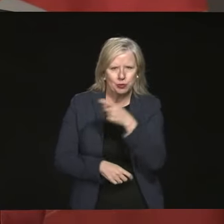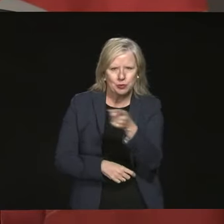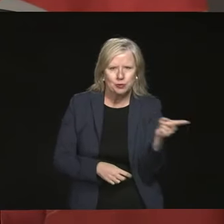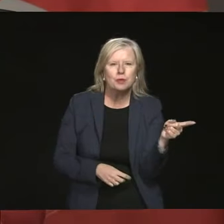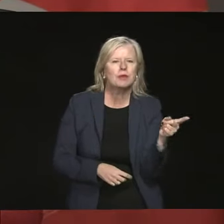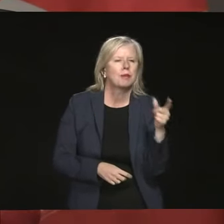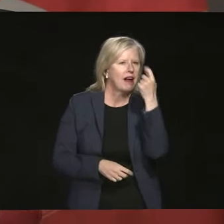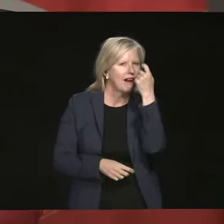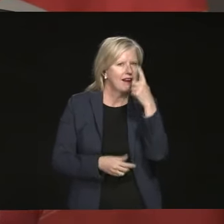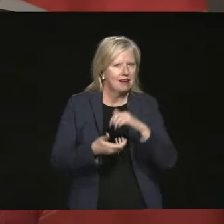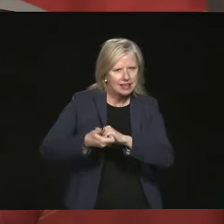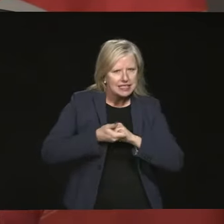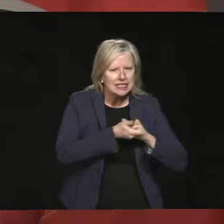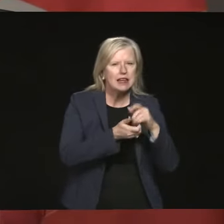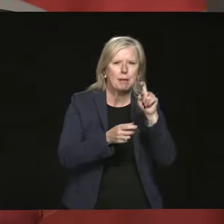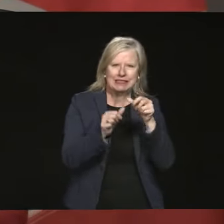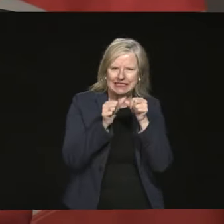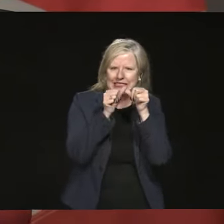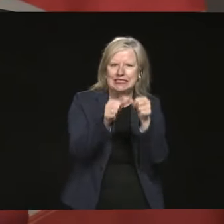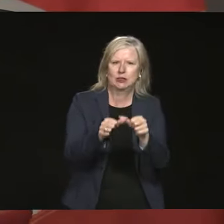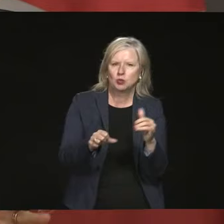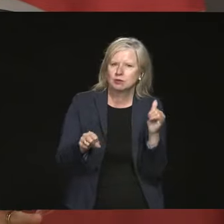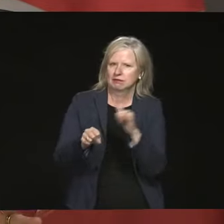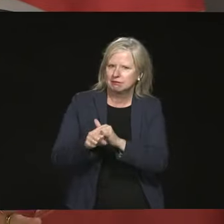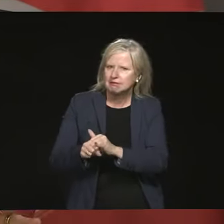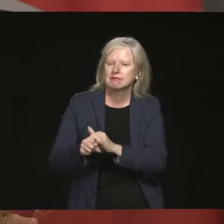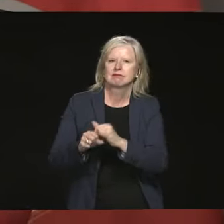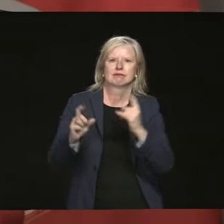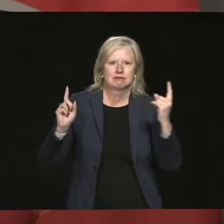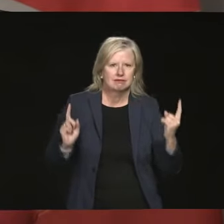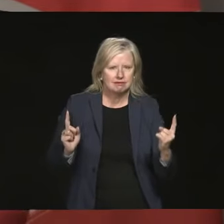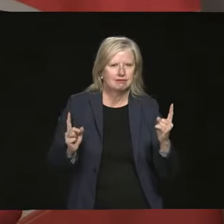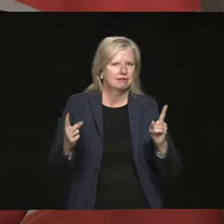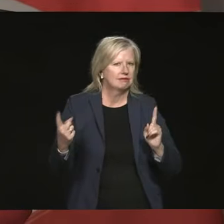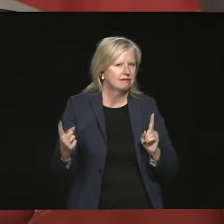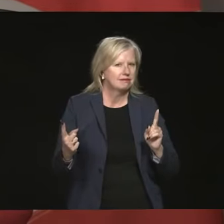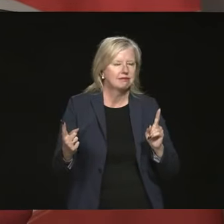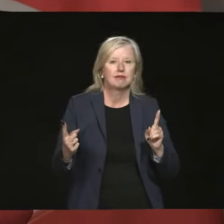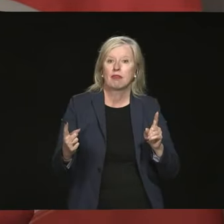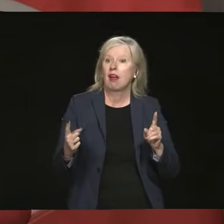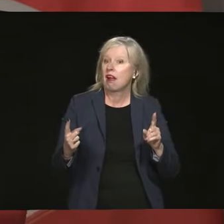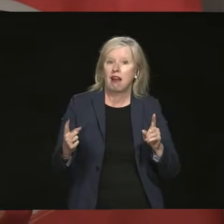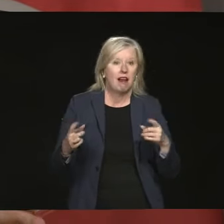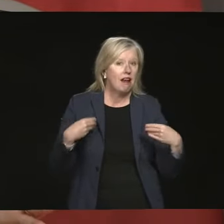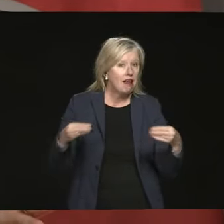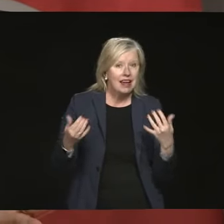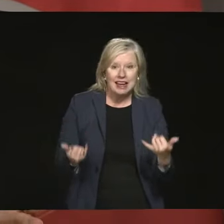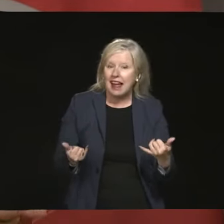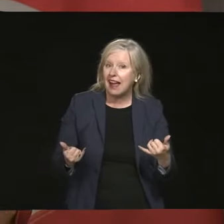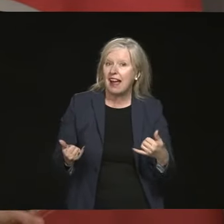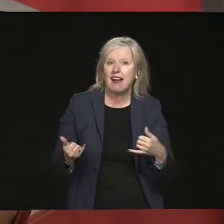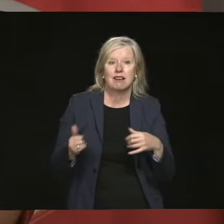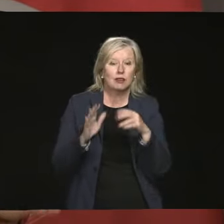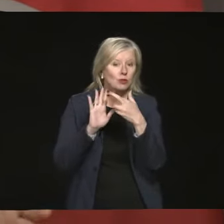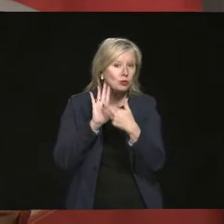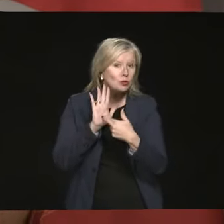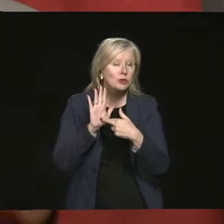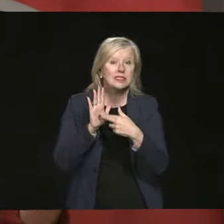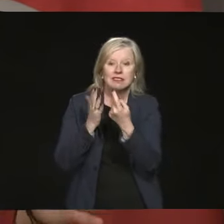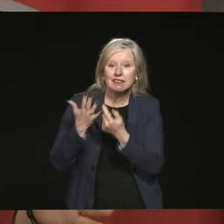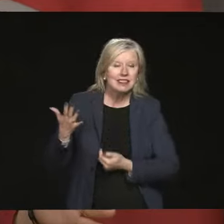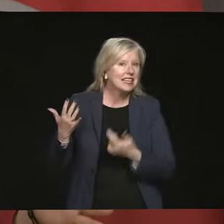continue. We can't stop now. We cannot squander the gains that we have